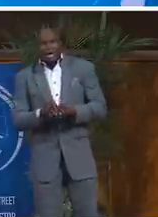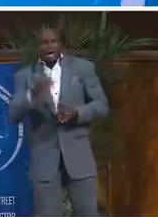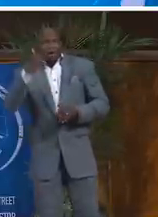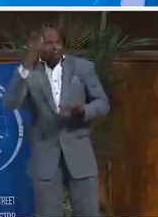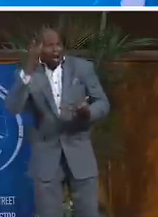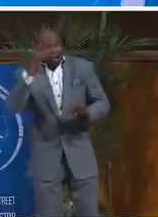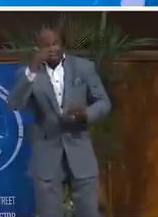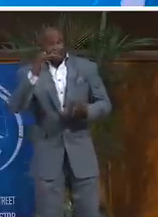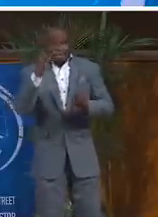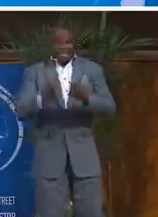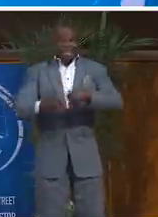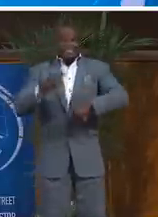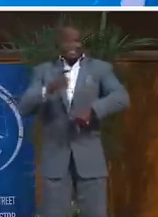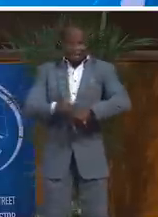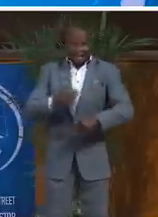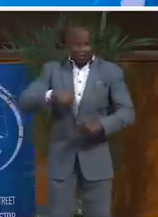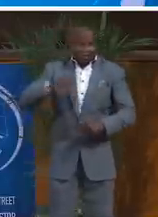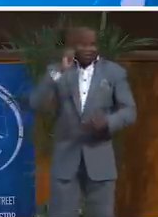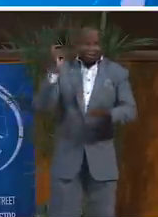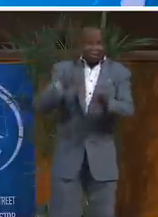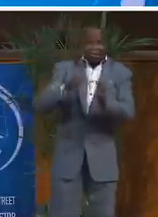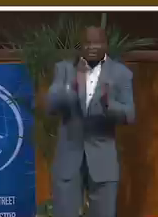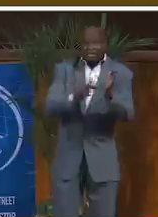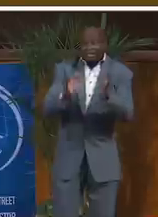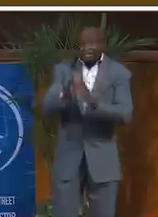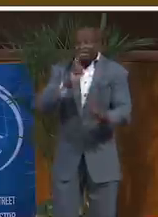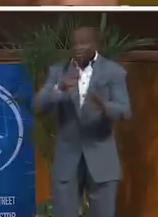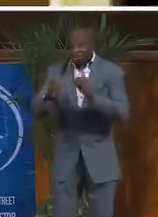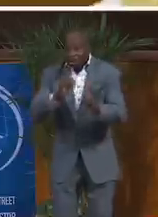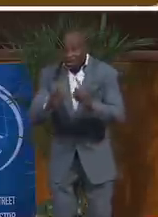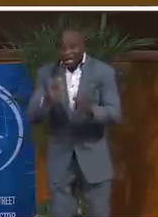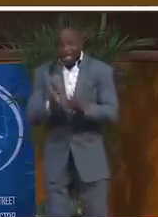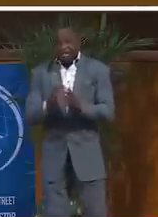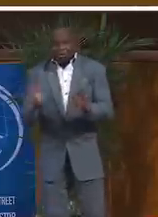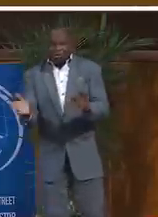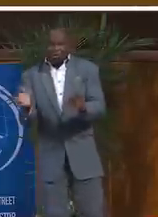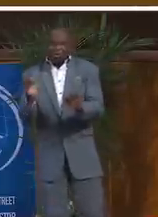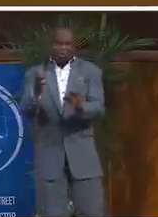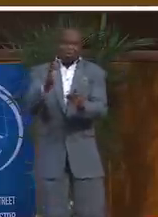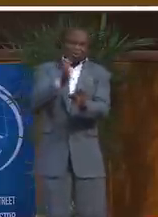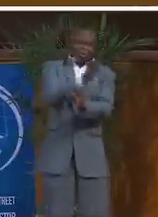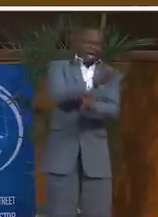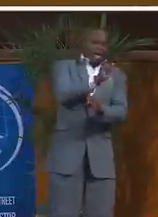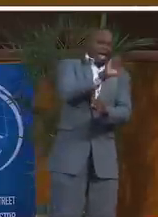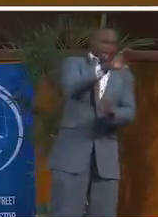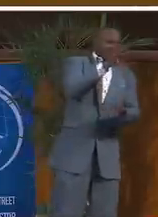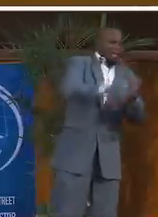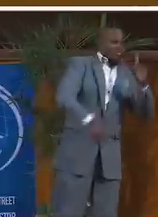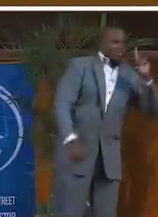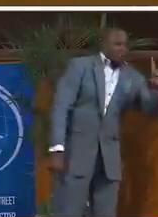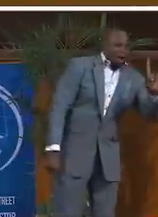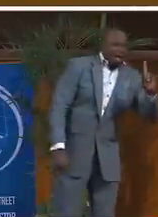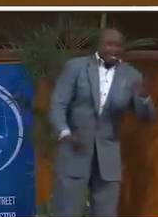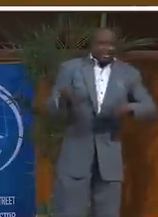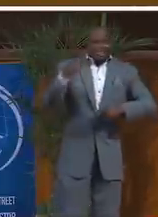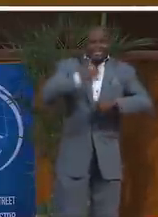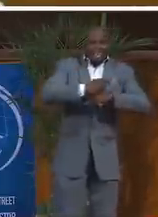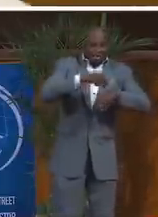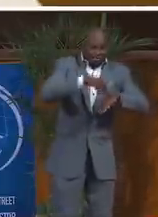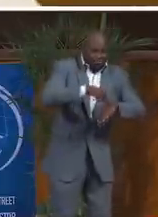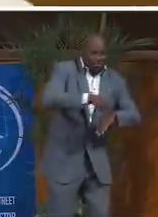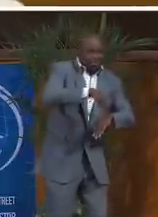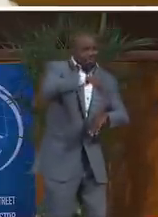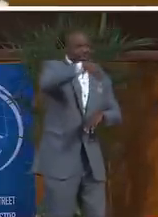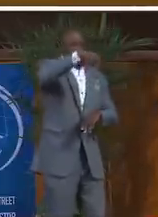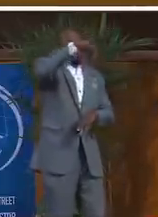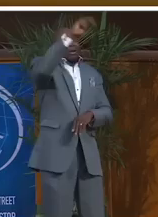because the last time we've seen Jesus speak is all the way back in Acts chapter 1 on the day of Ascension,